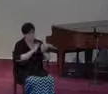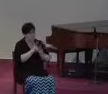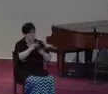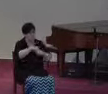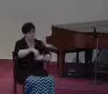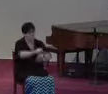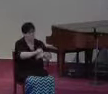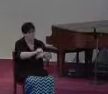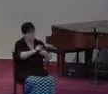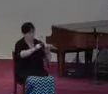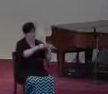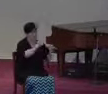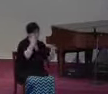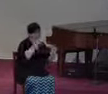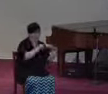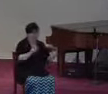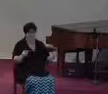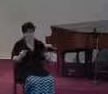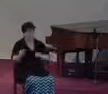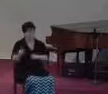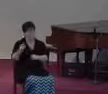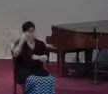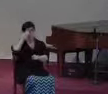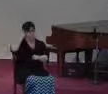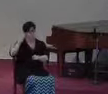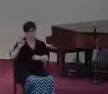that moment, this is the one.